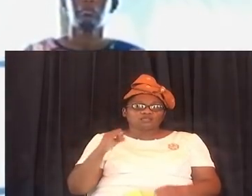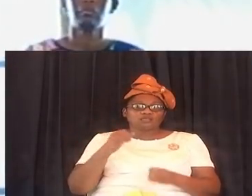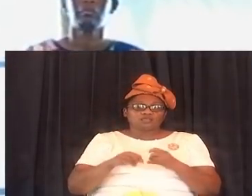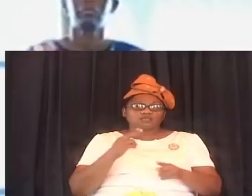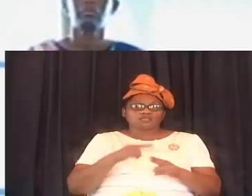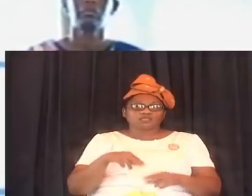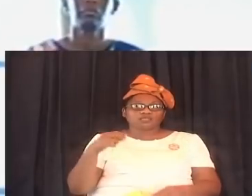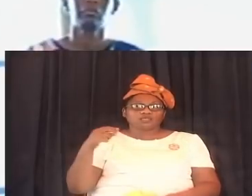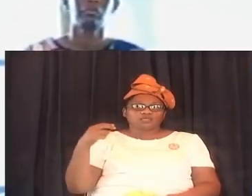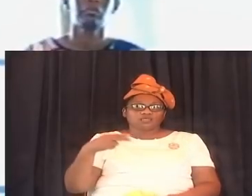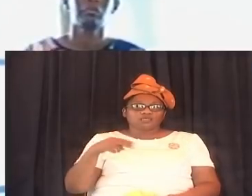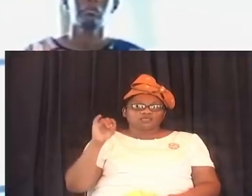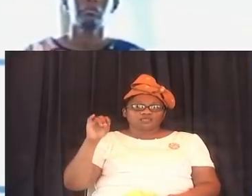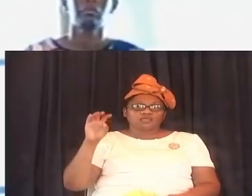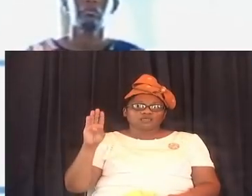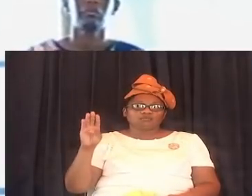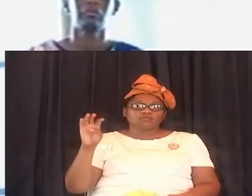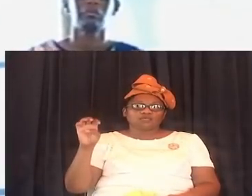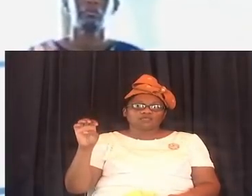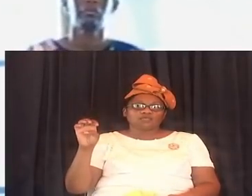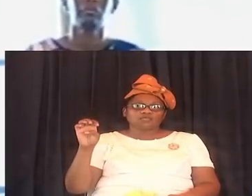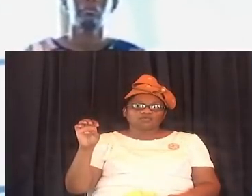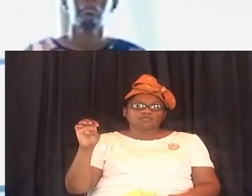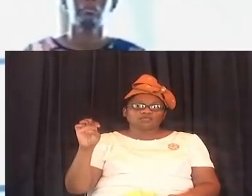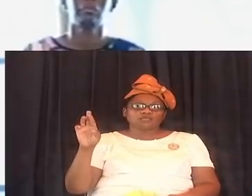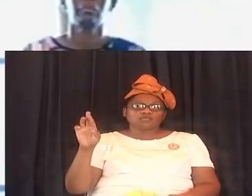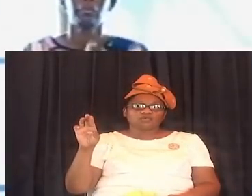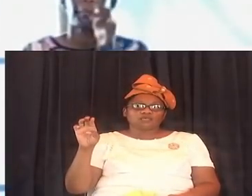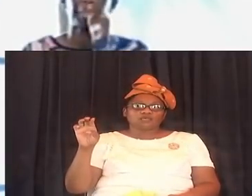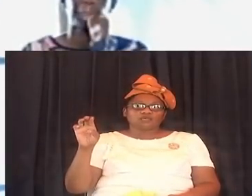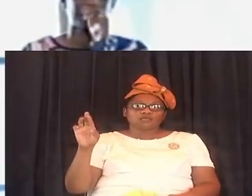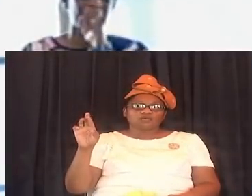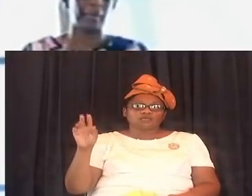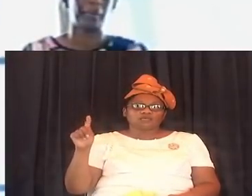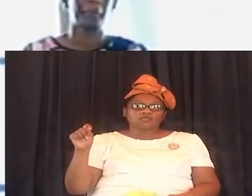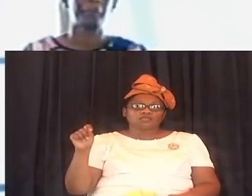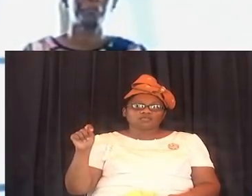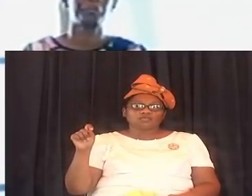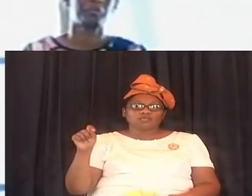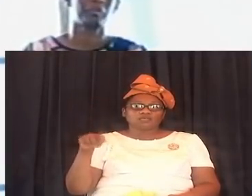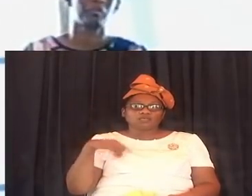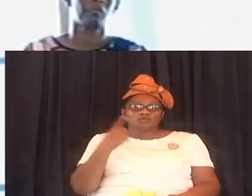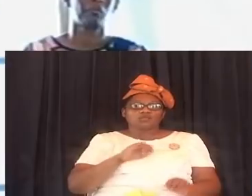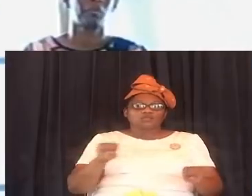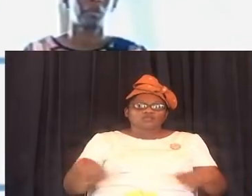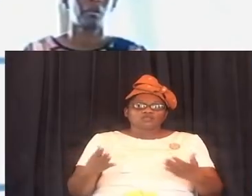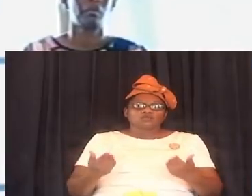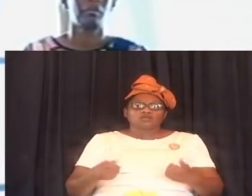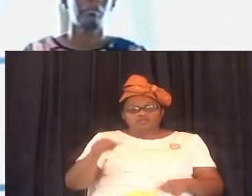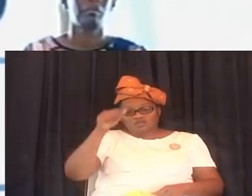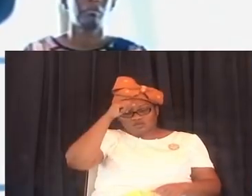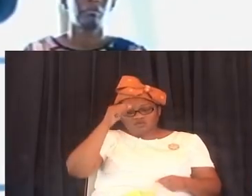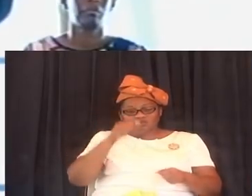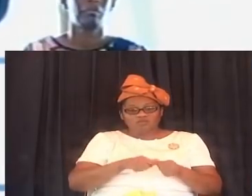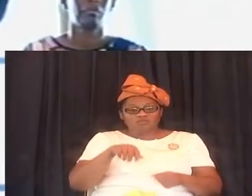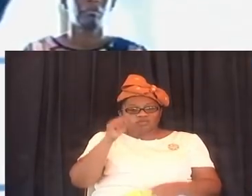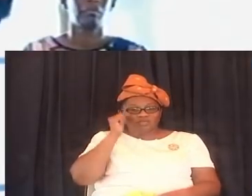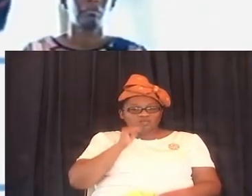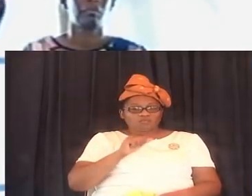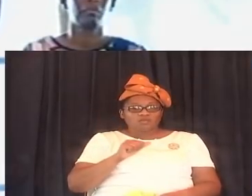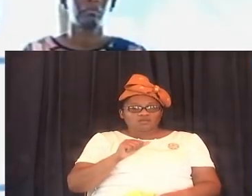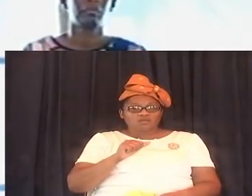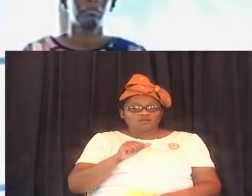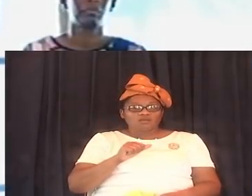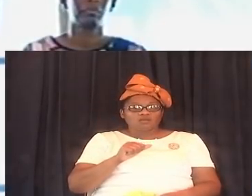want to, you know, just remember her. You know, she was a sister, a child of God, and she worshiped